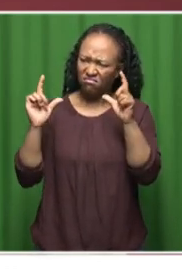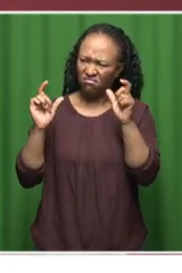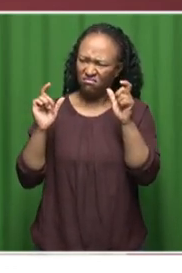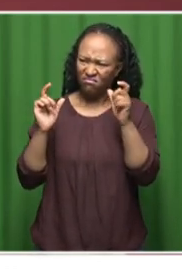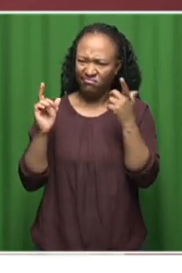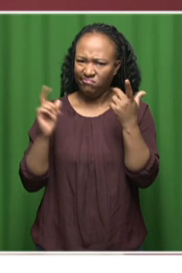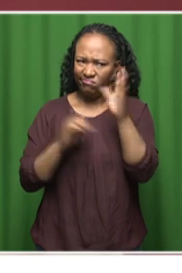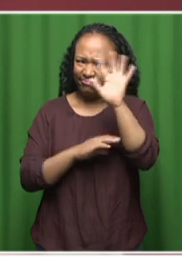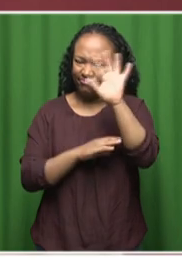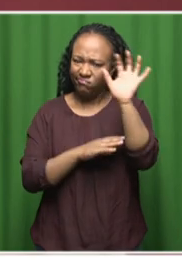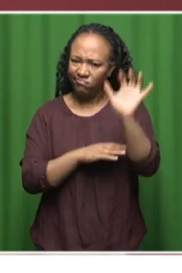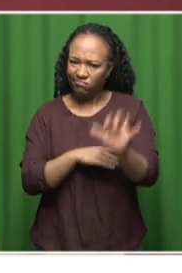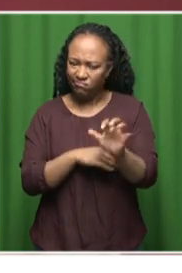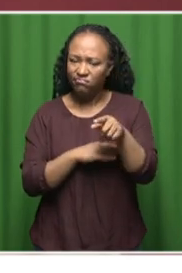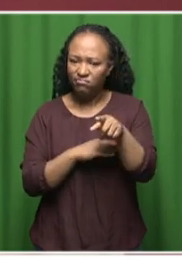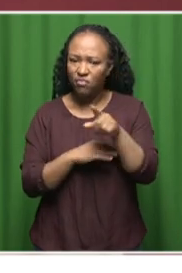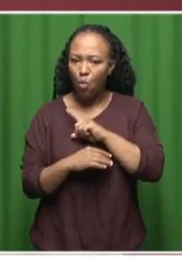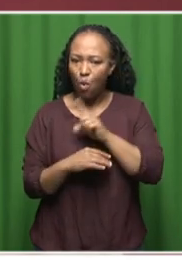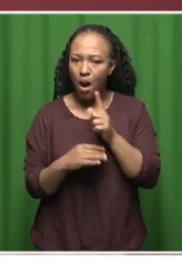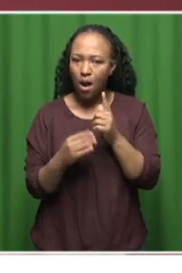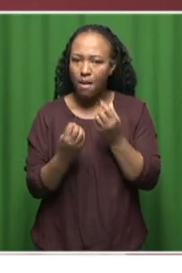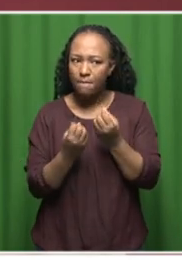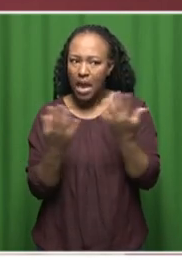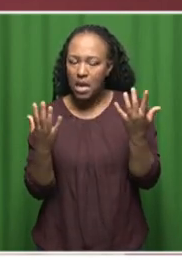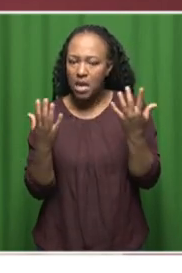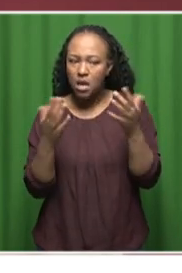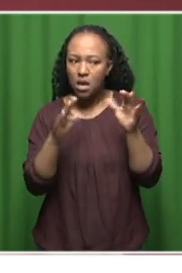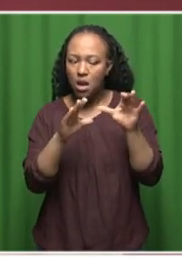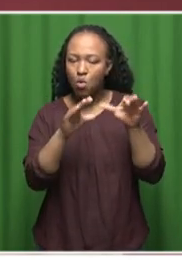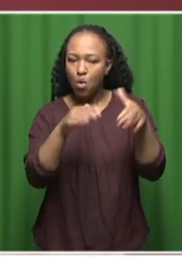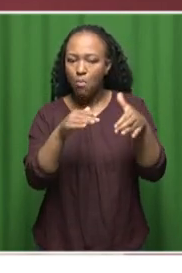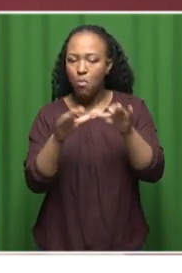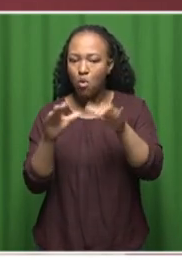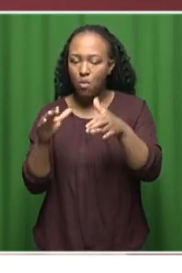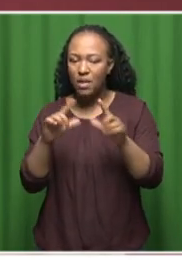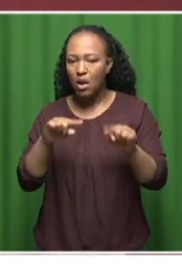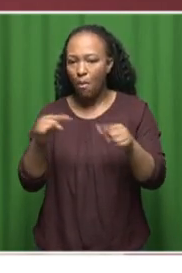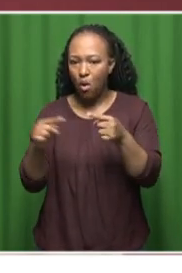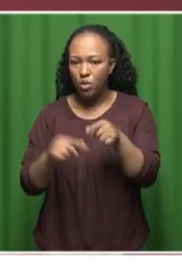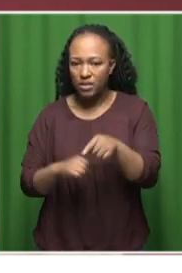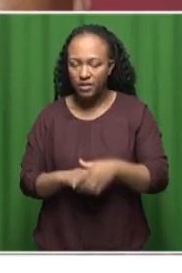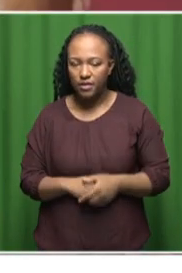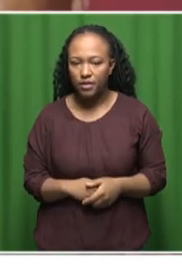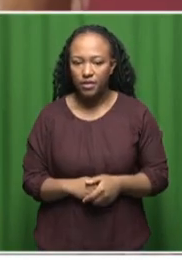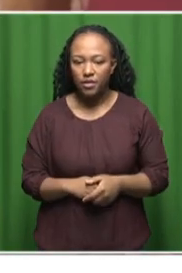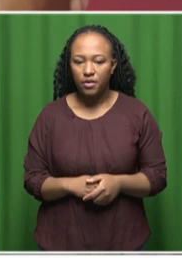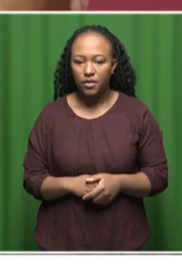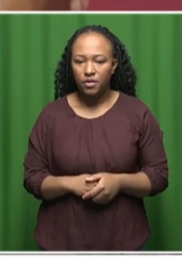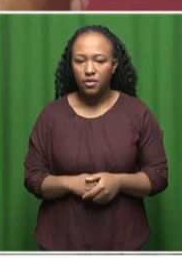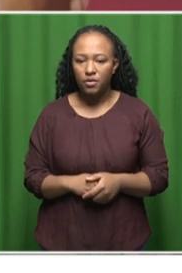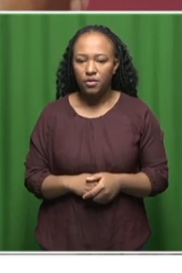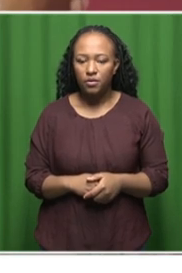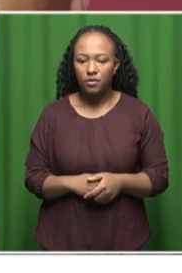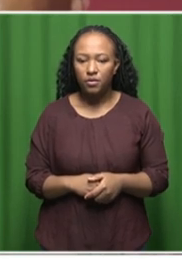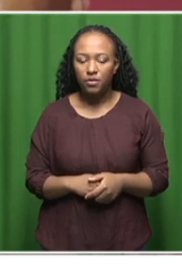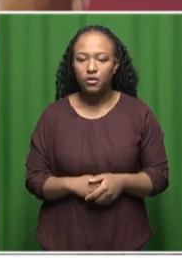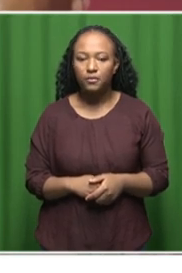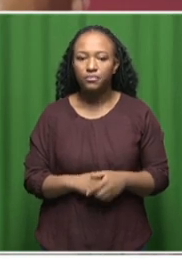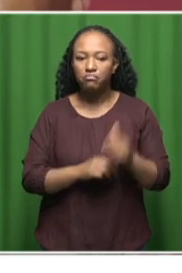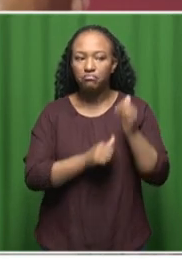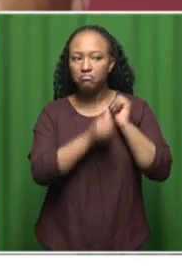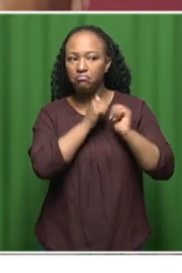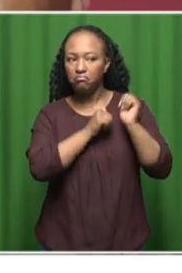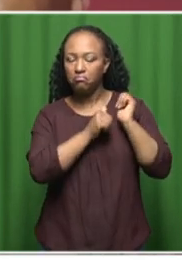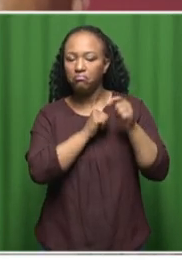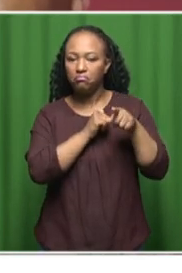it understandable when there are certain groups that oppose it. So at the time, I mean, if we go back to the beginning, at the time